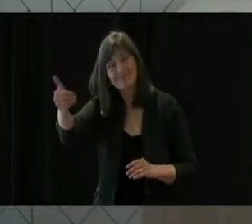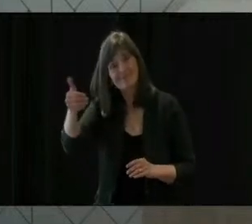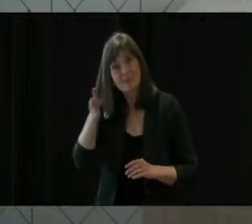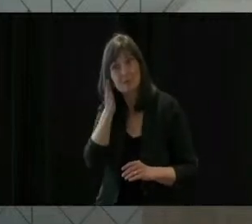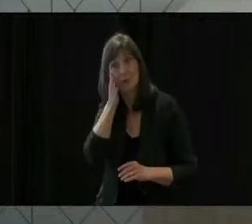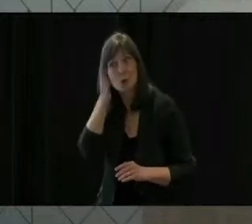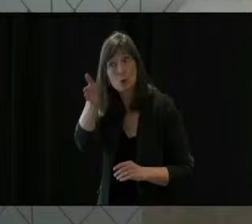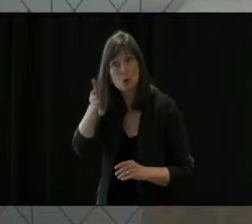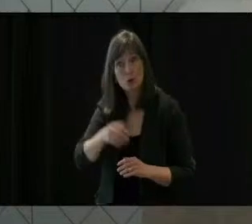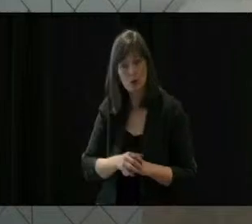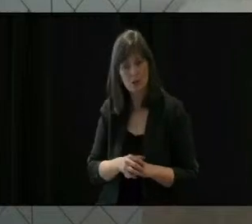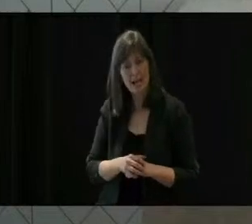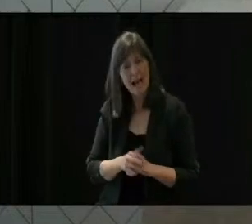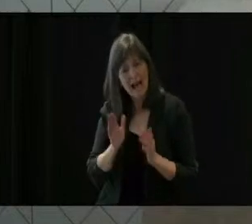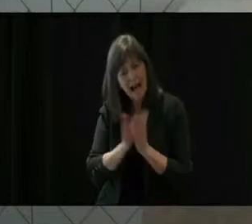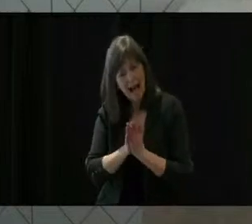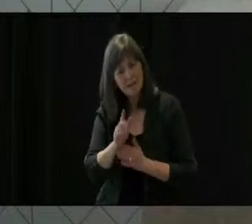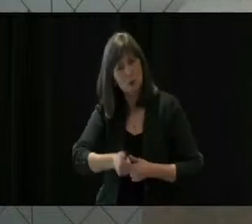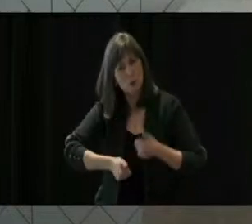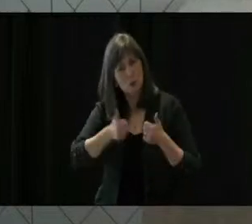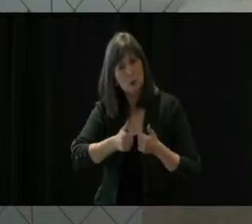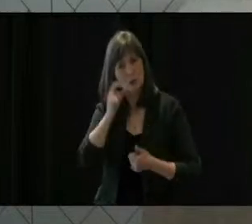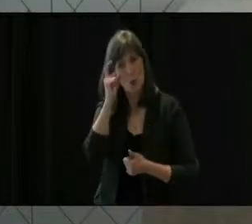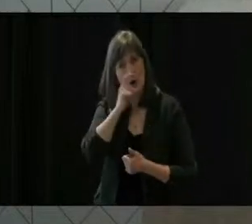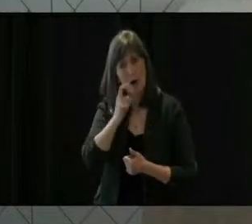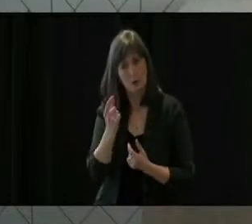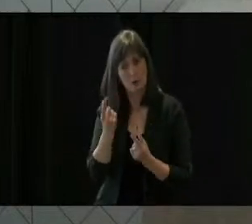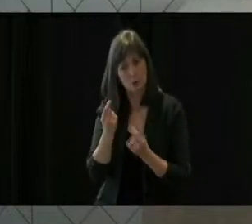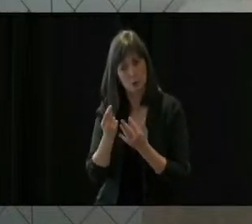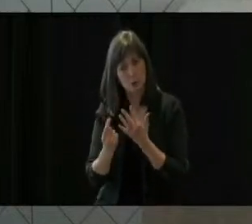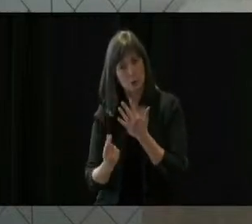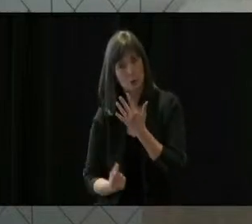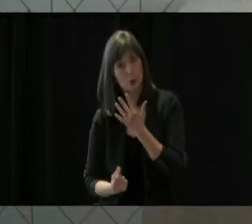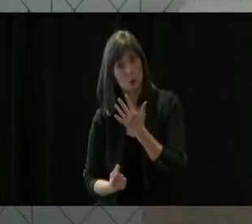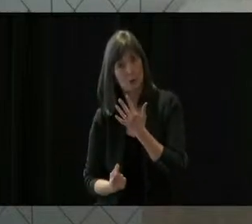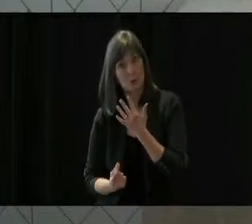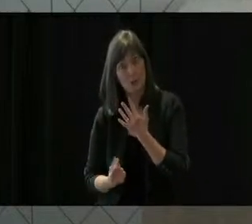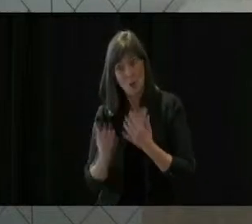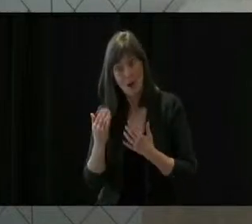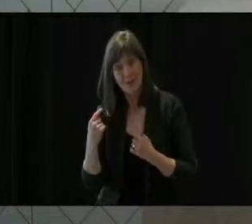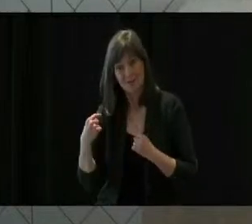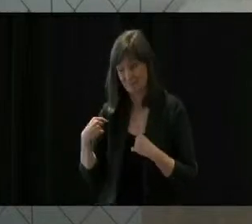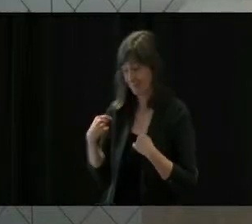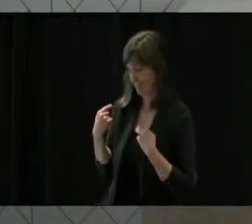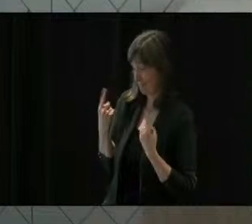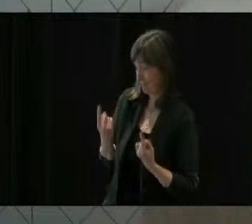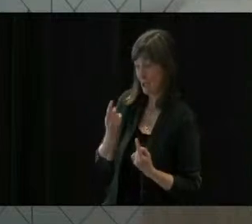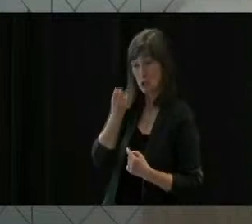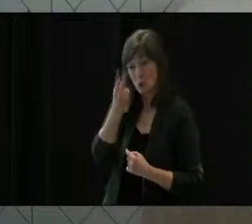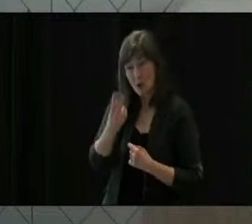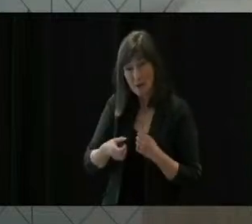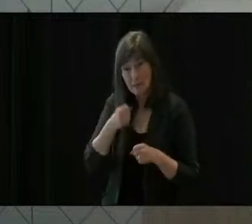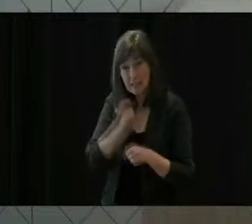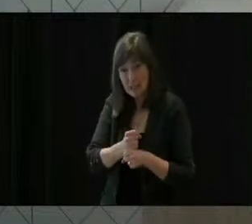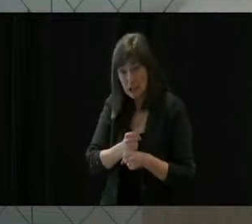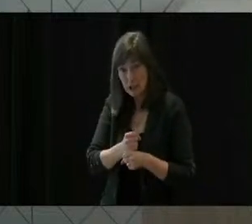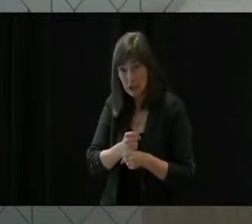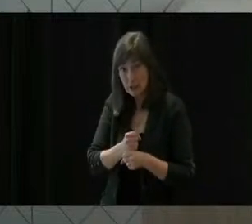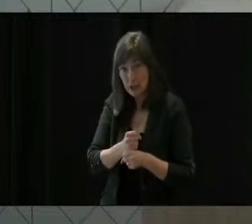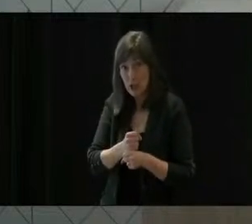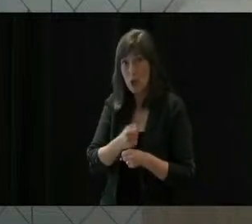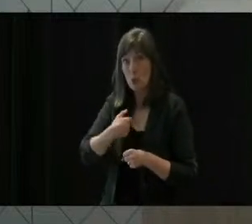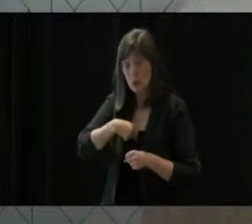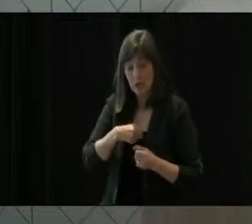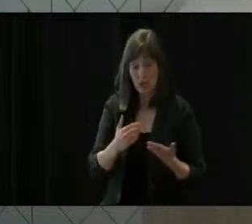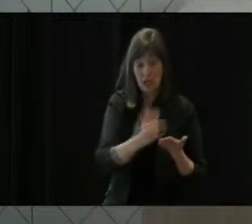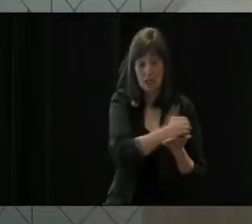is practical, given that we have now 12 years of spending 25% more than we